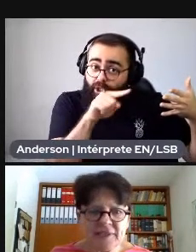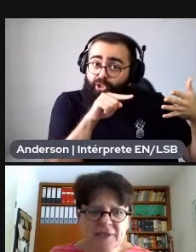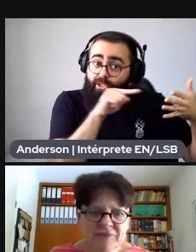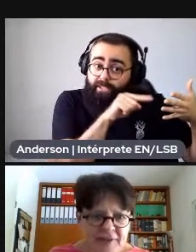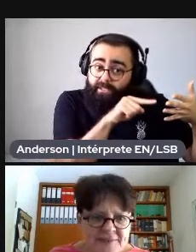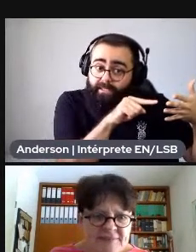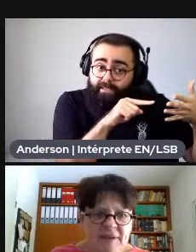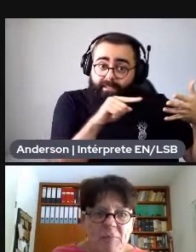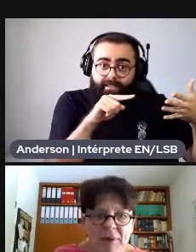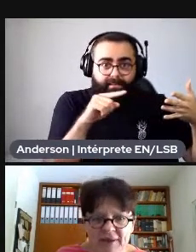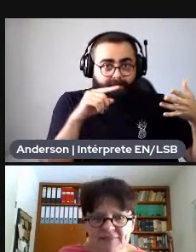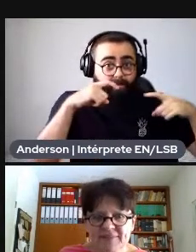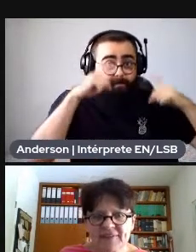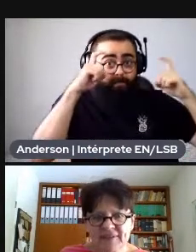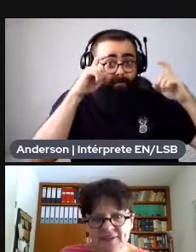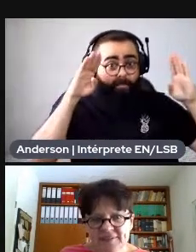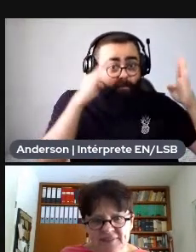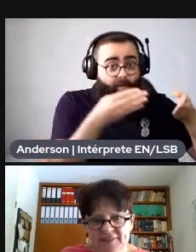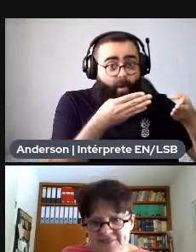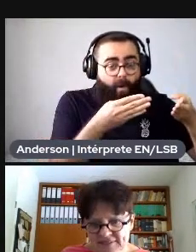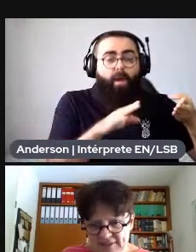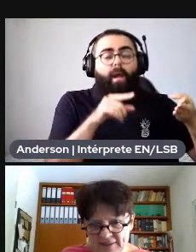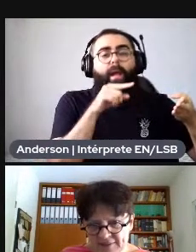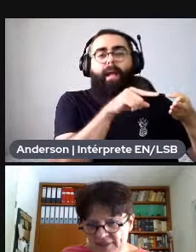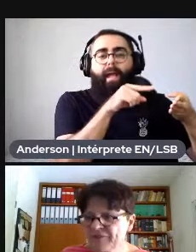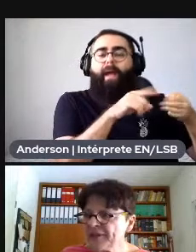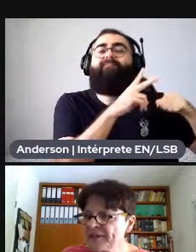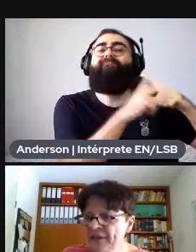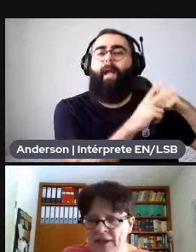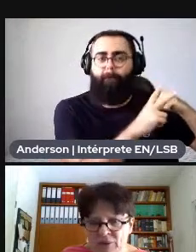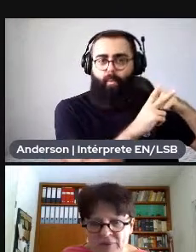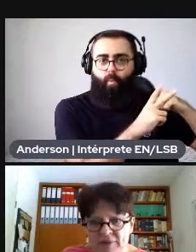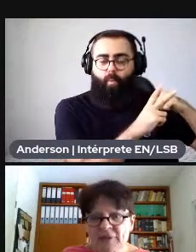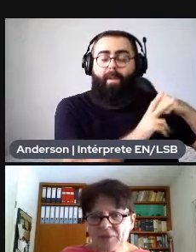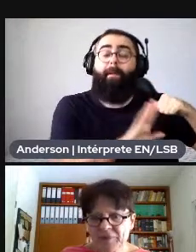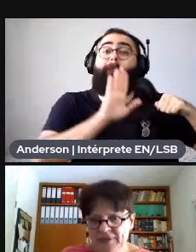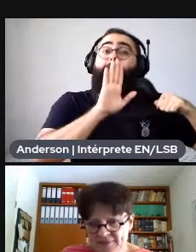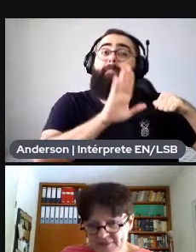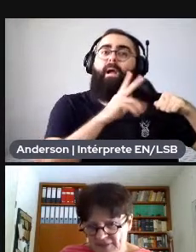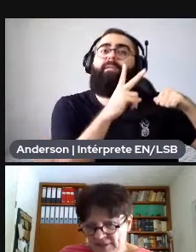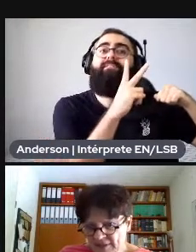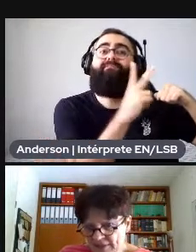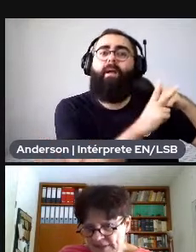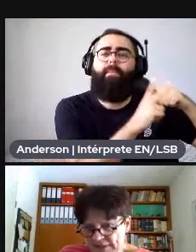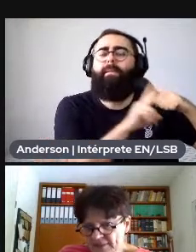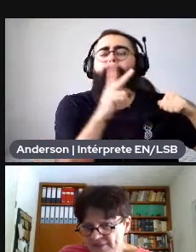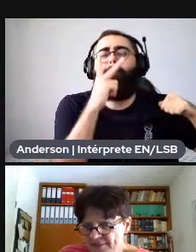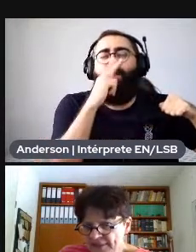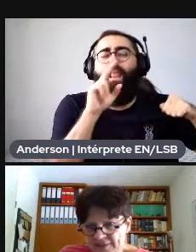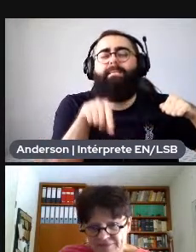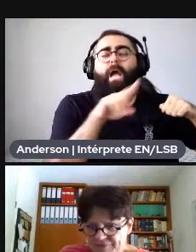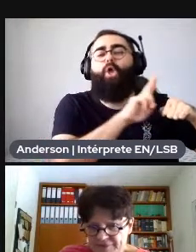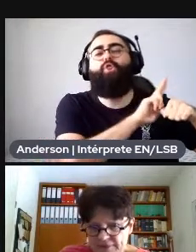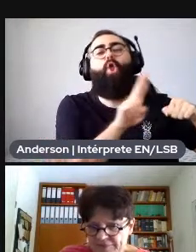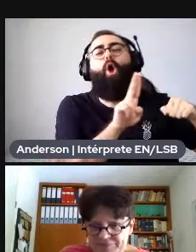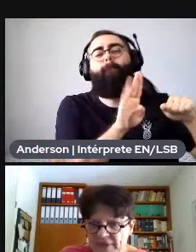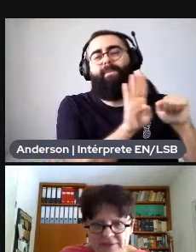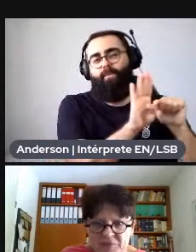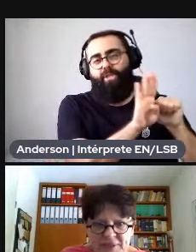actually an event, but it is an event noun because it doesn't